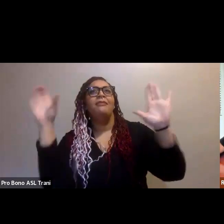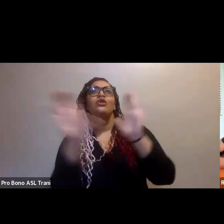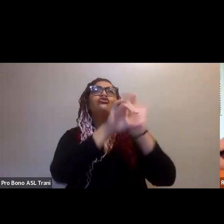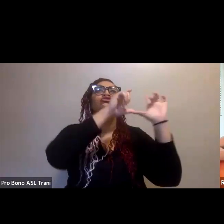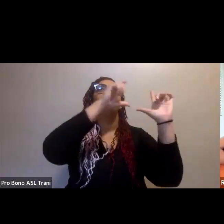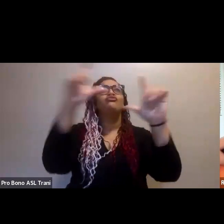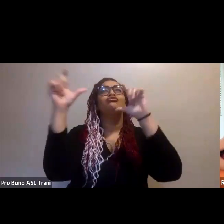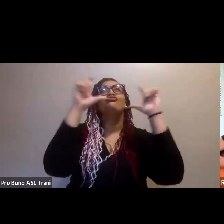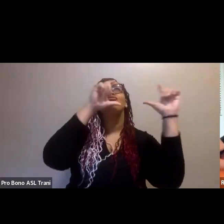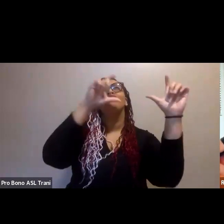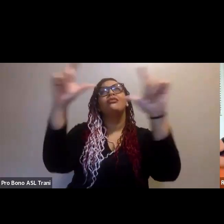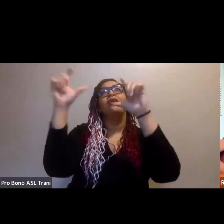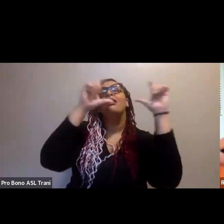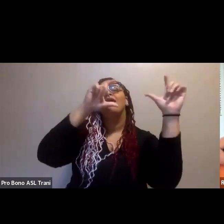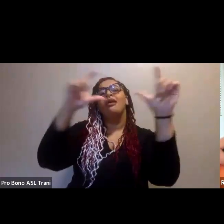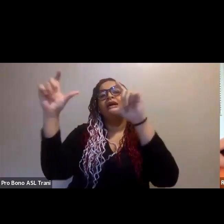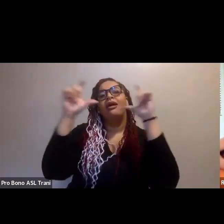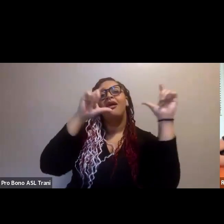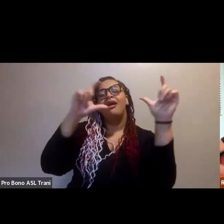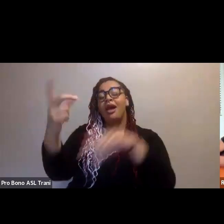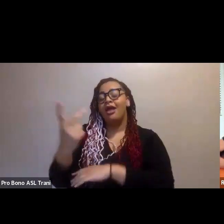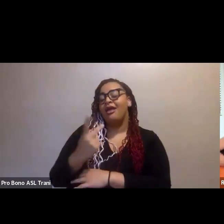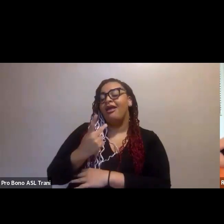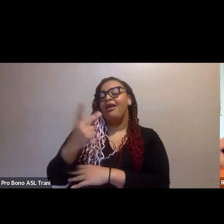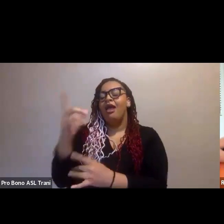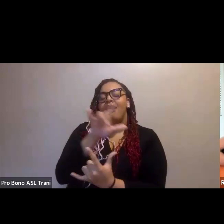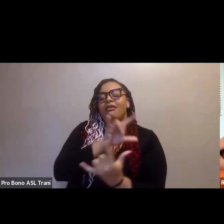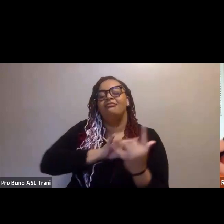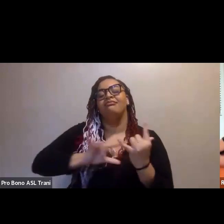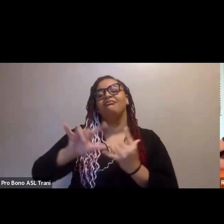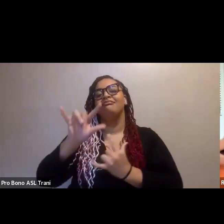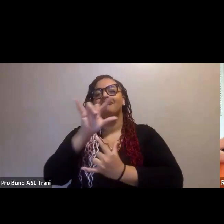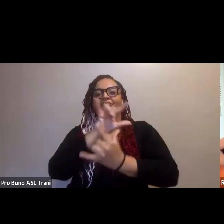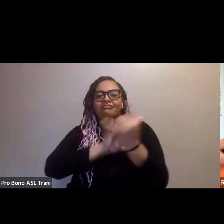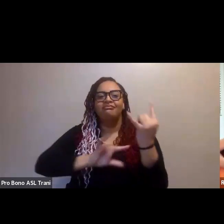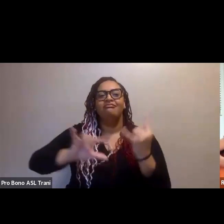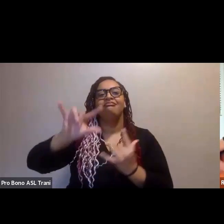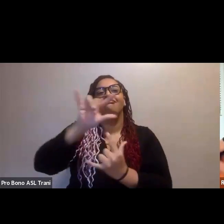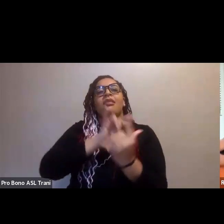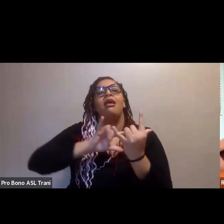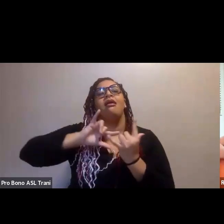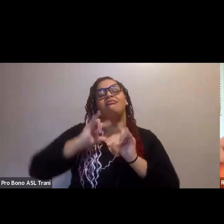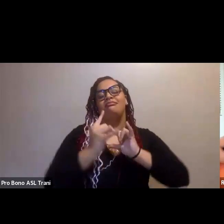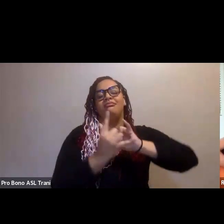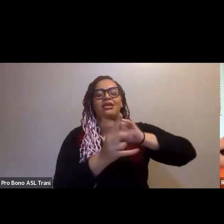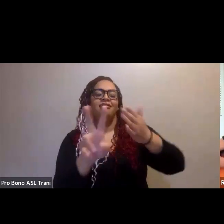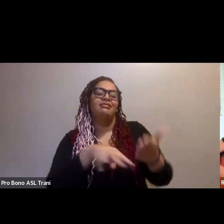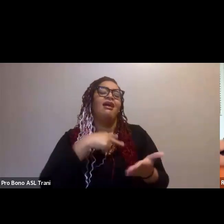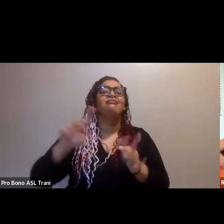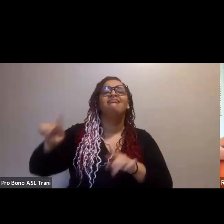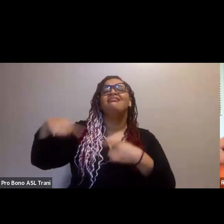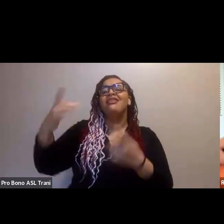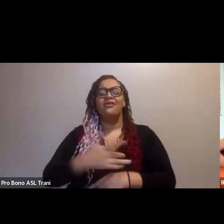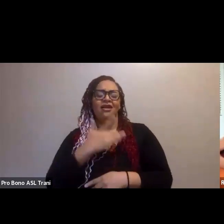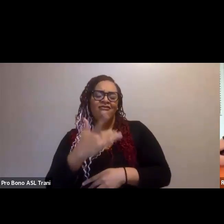Pictures flashing through my mind of you and me so intertwined, tangled in each other,